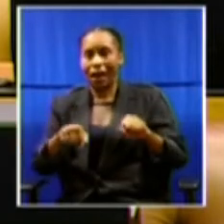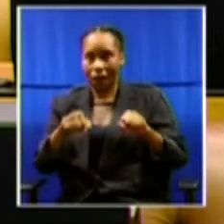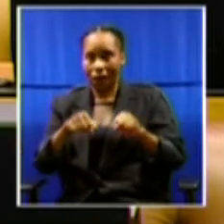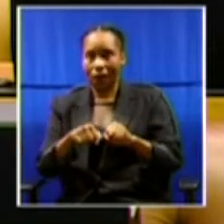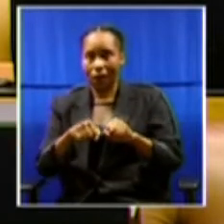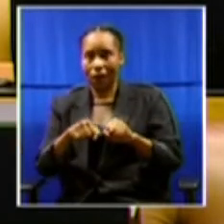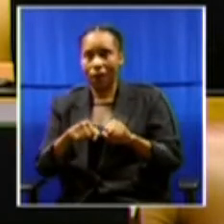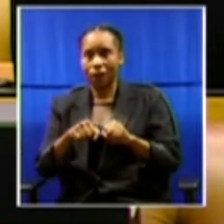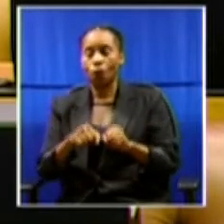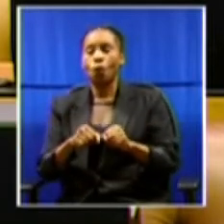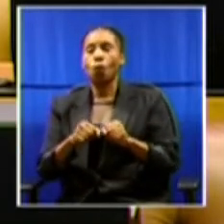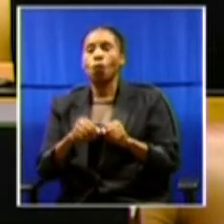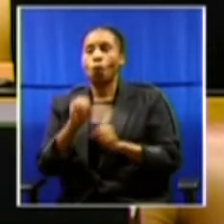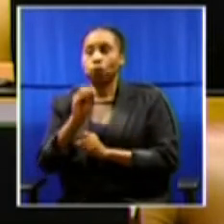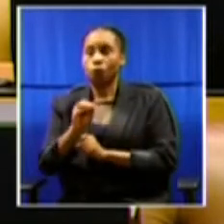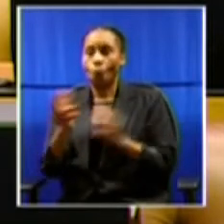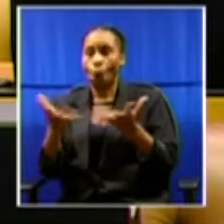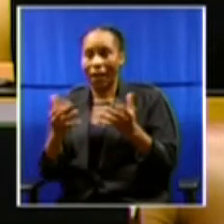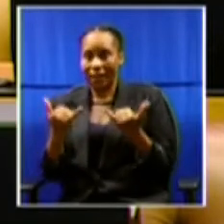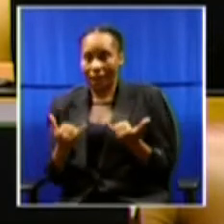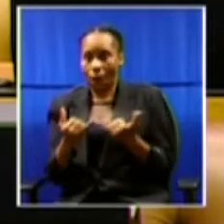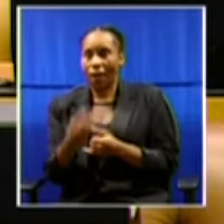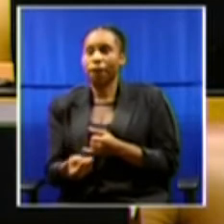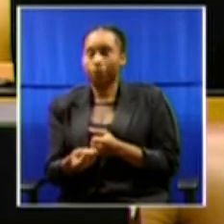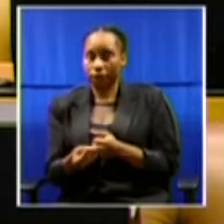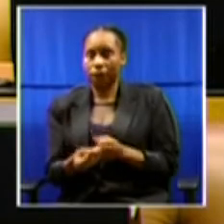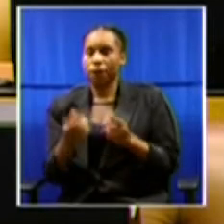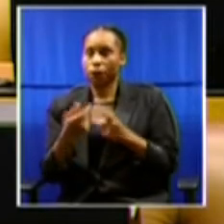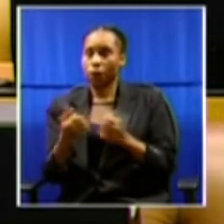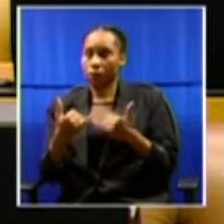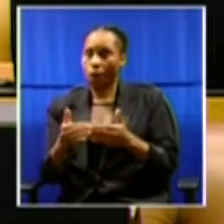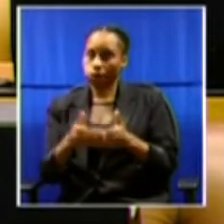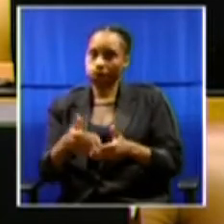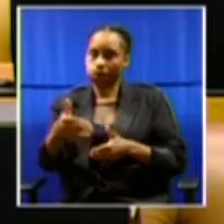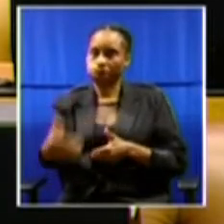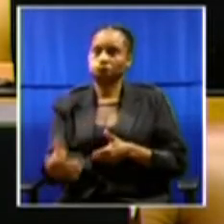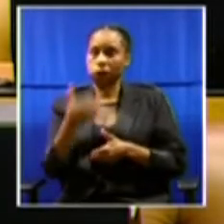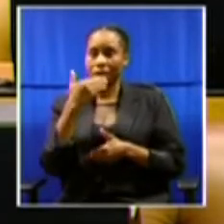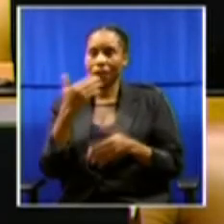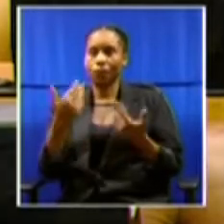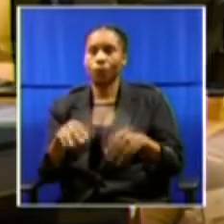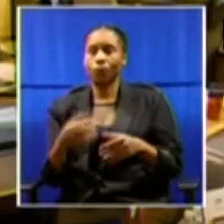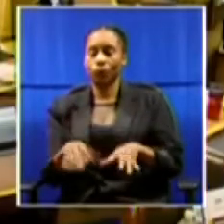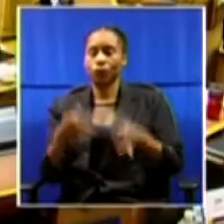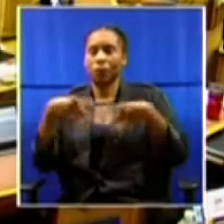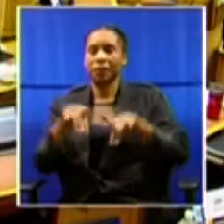where it is now and where we have picked it up going forward. Thank you very much, Chairperson.